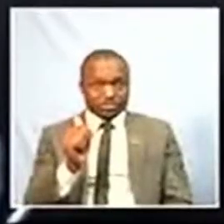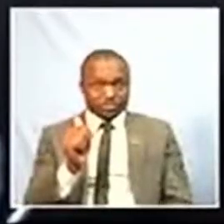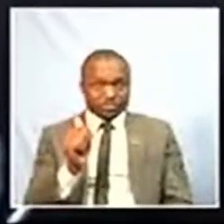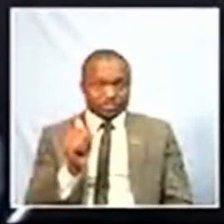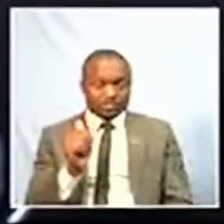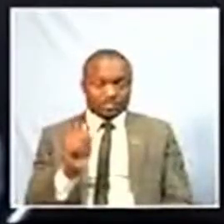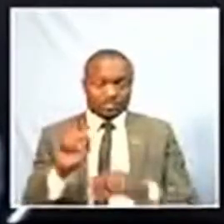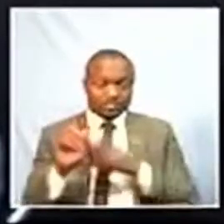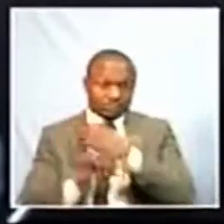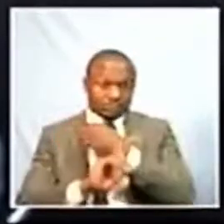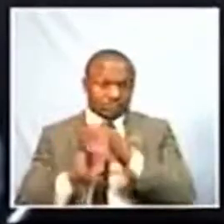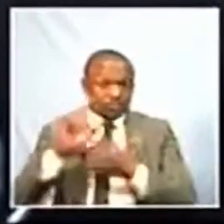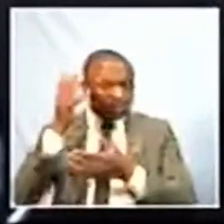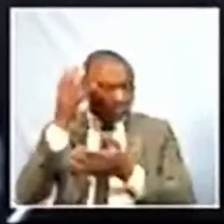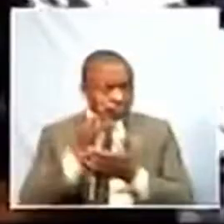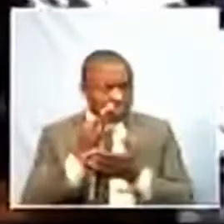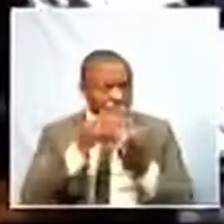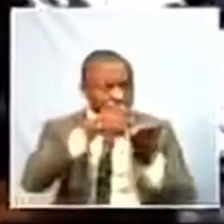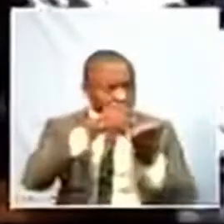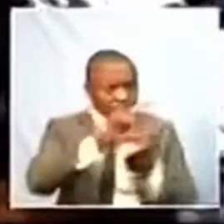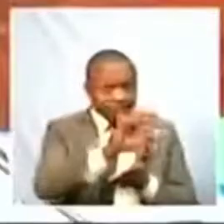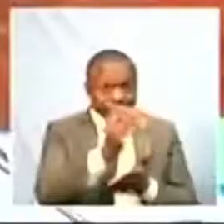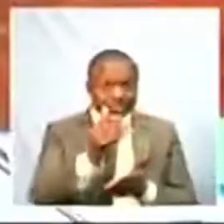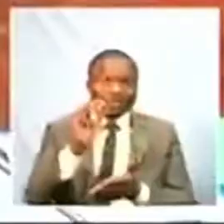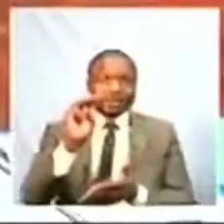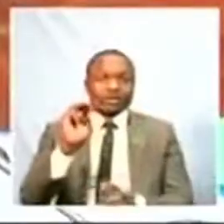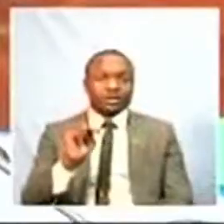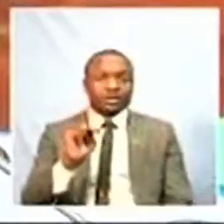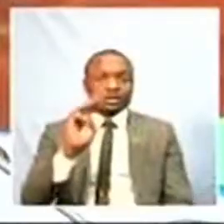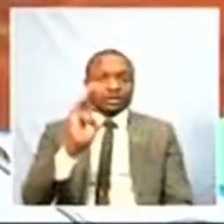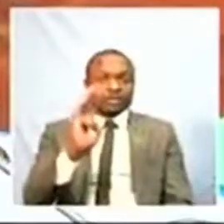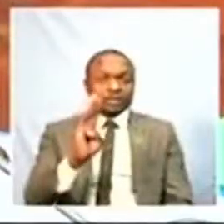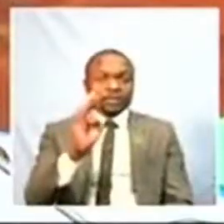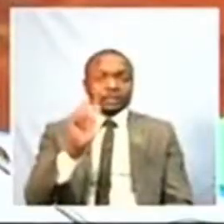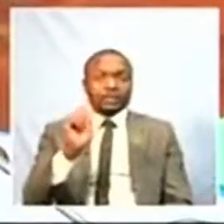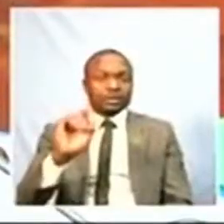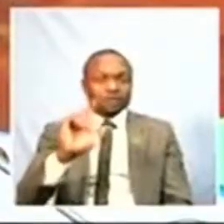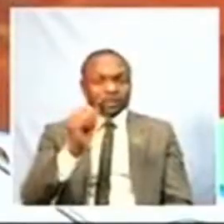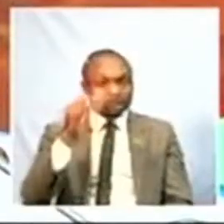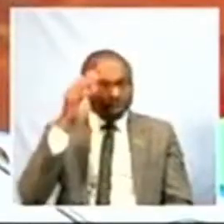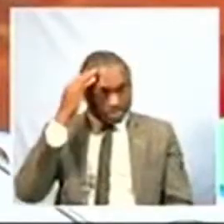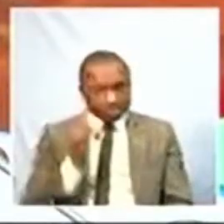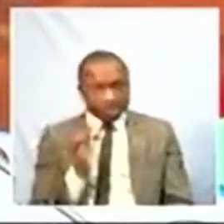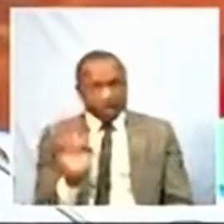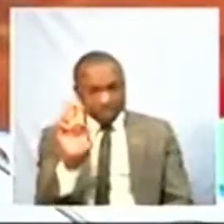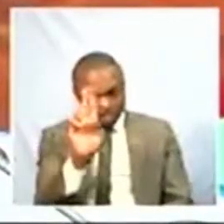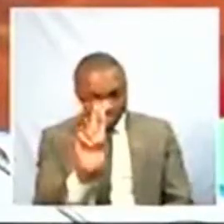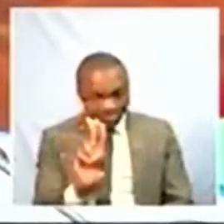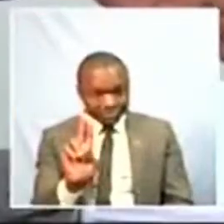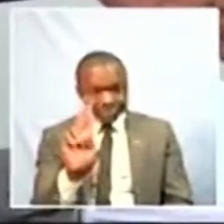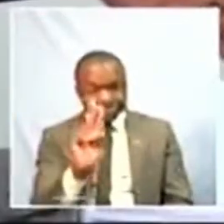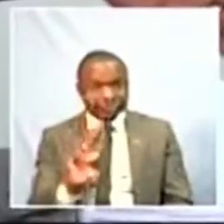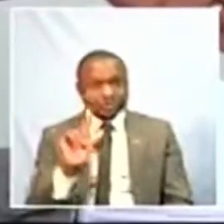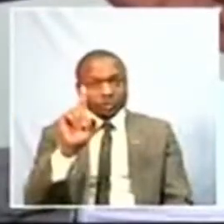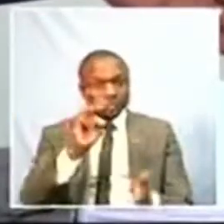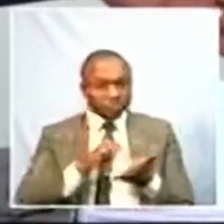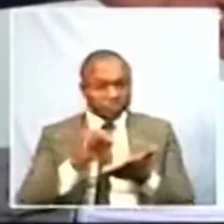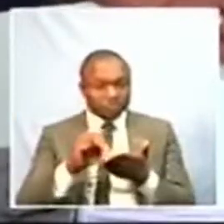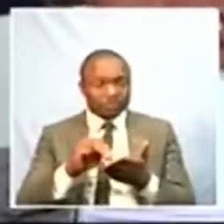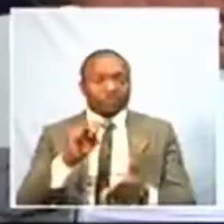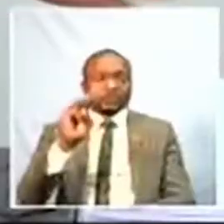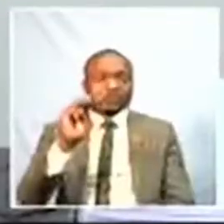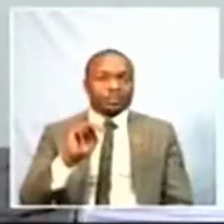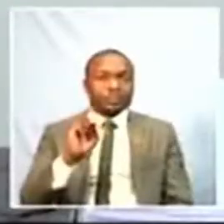you. Town Clerk, have you refunded Bavala? And in short, why do you want to use 1 million from